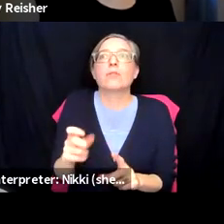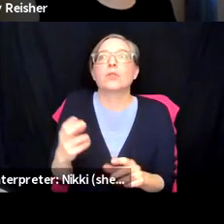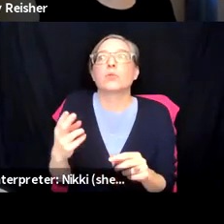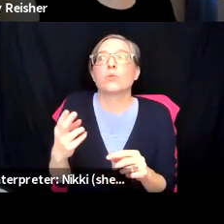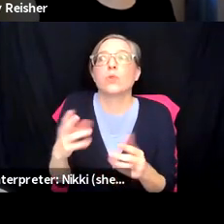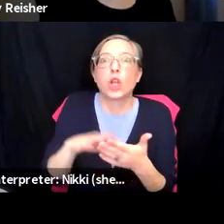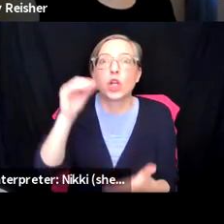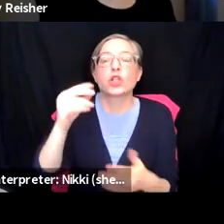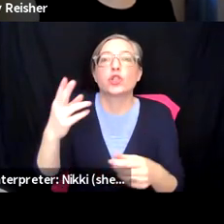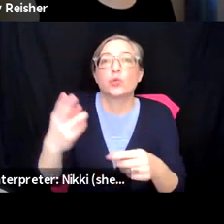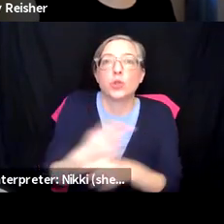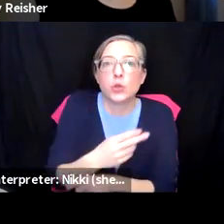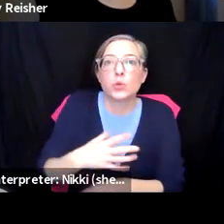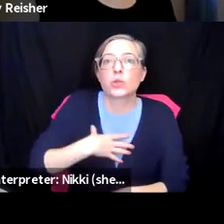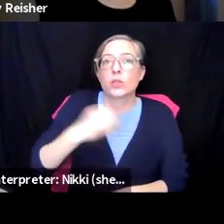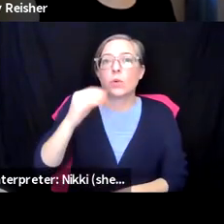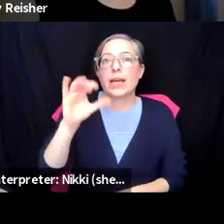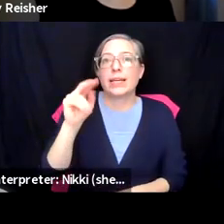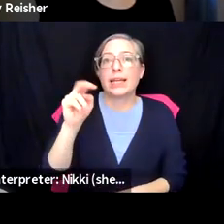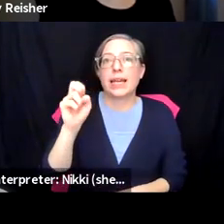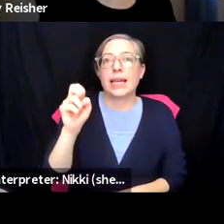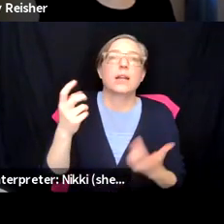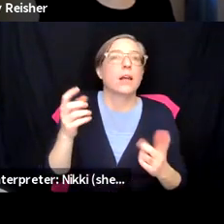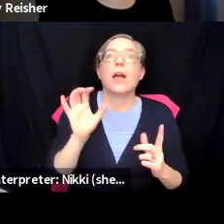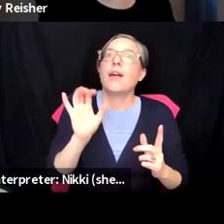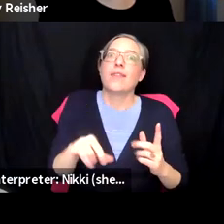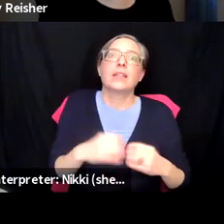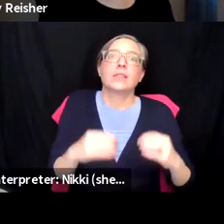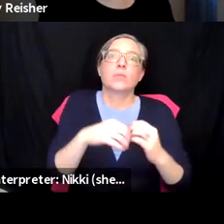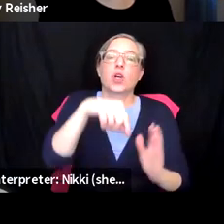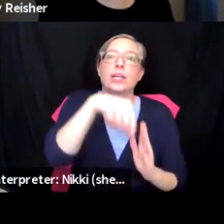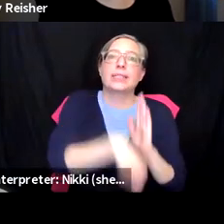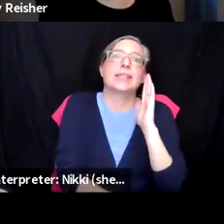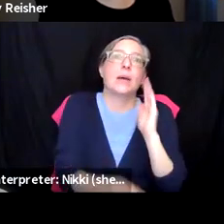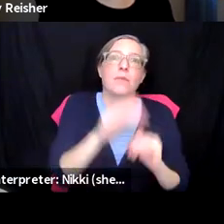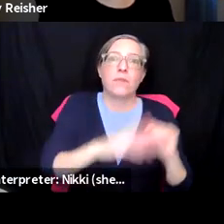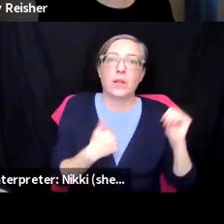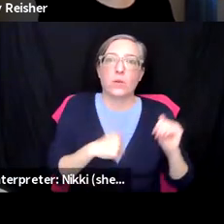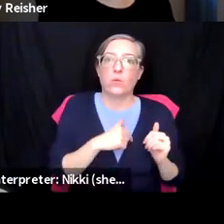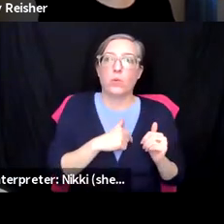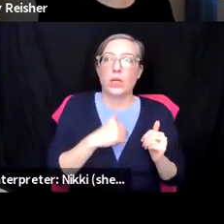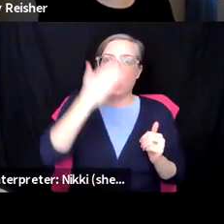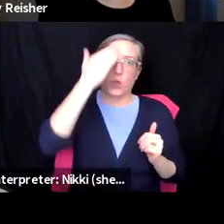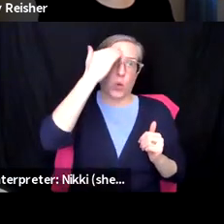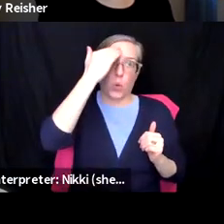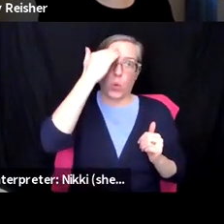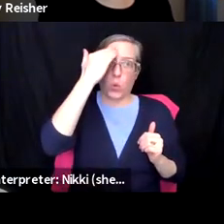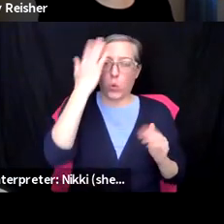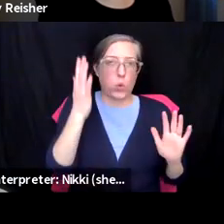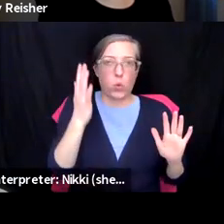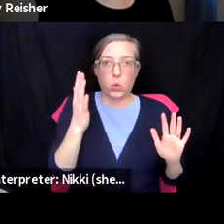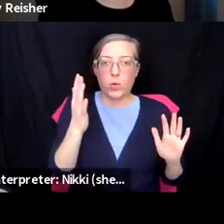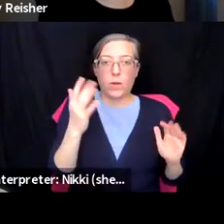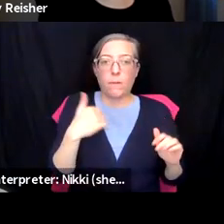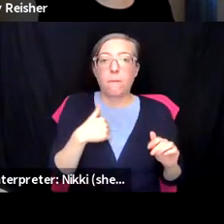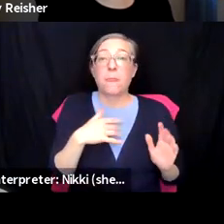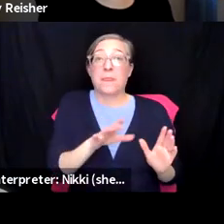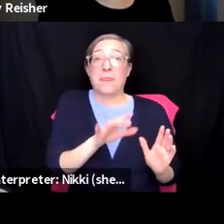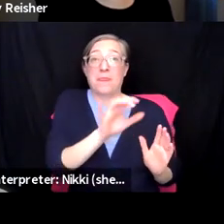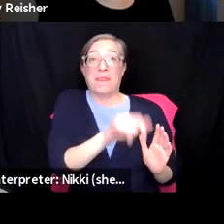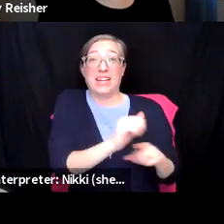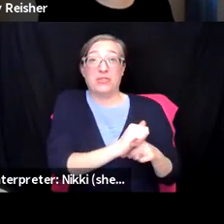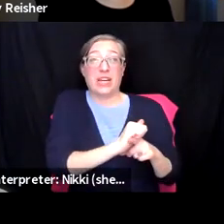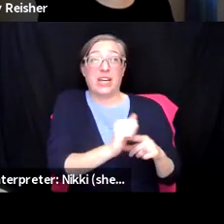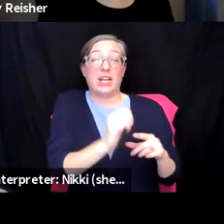in depth than what we would be doing, because we are doing it pertaining to transportation. That would be a lot longer, more involved, but what we